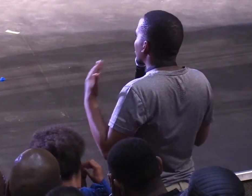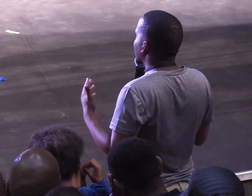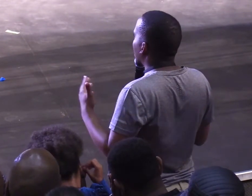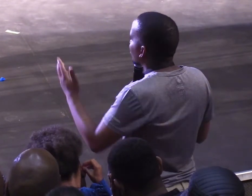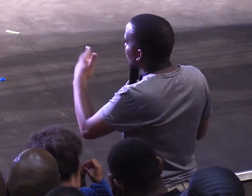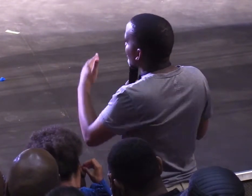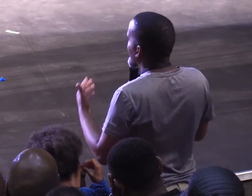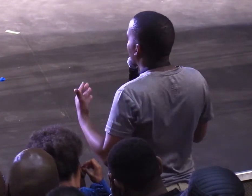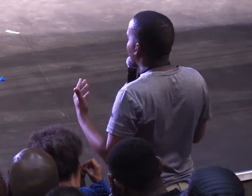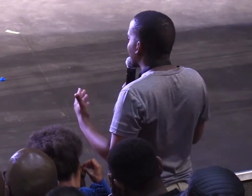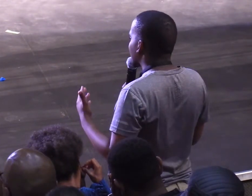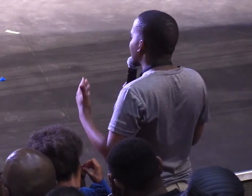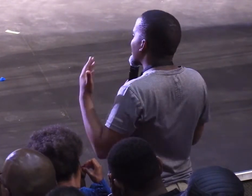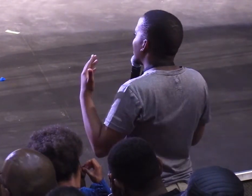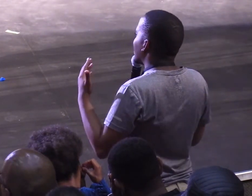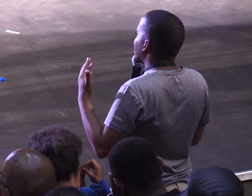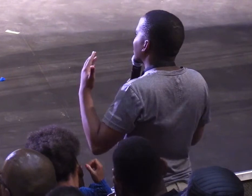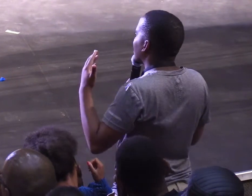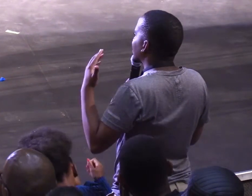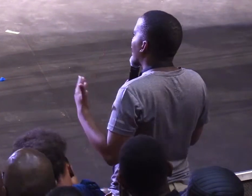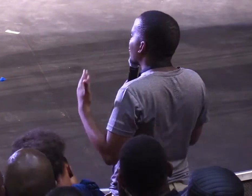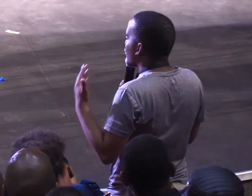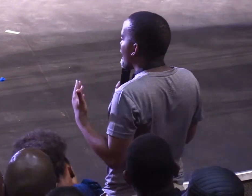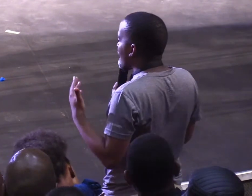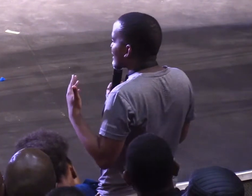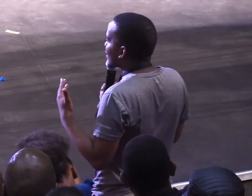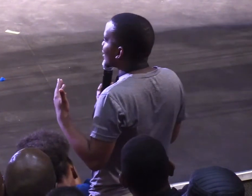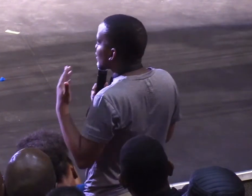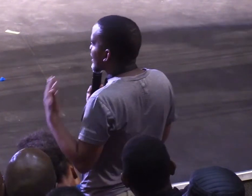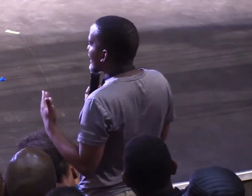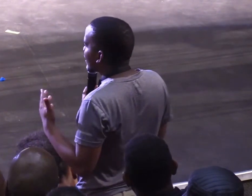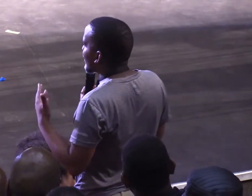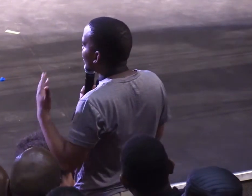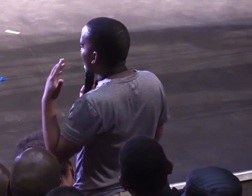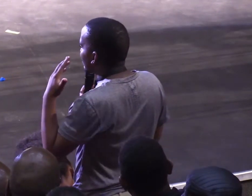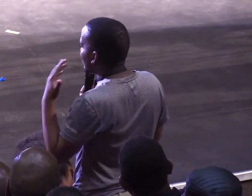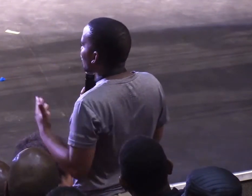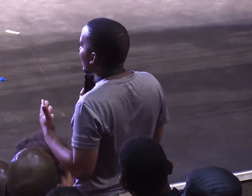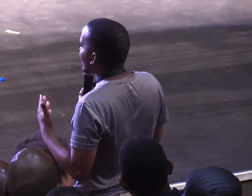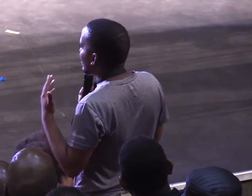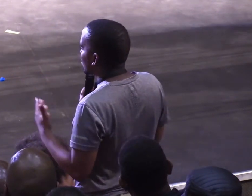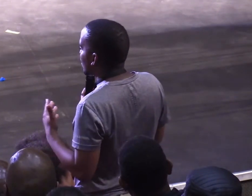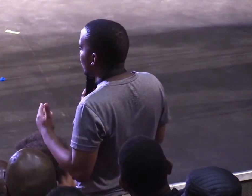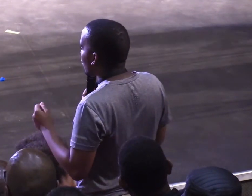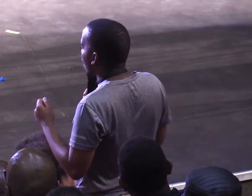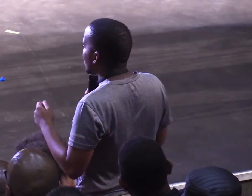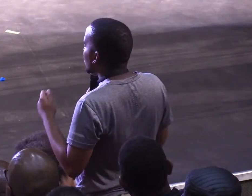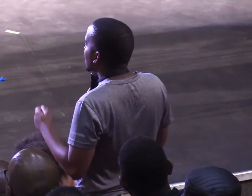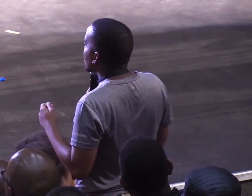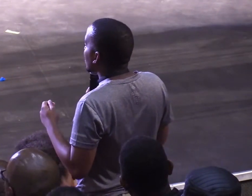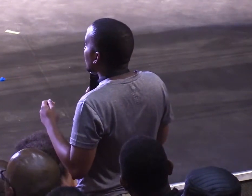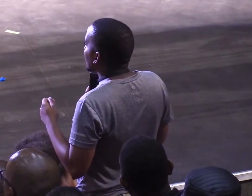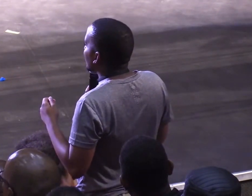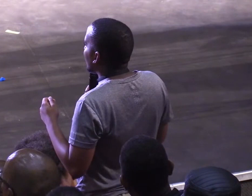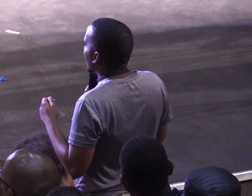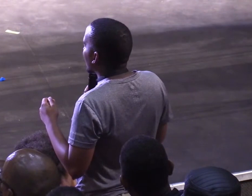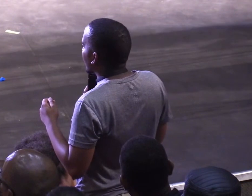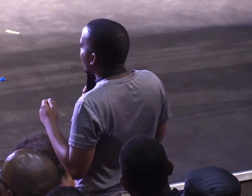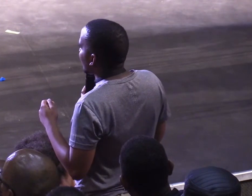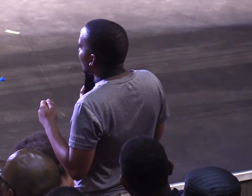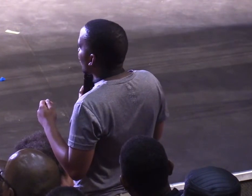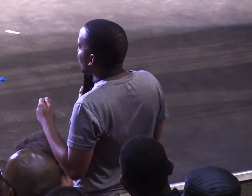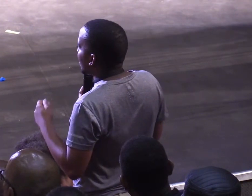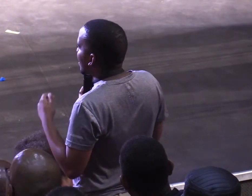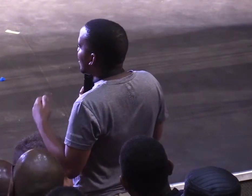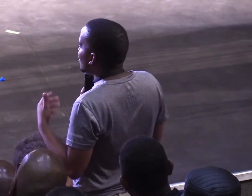think is new time to all the panelists is a time for us to set and Define a new Gene for us which